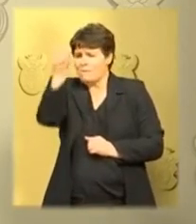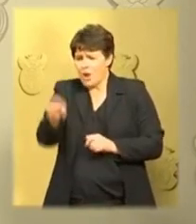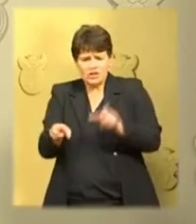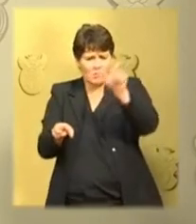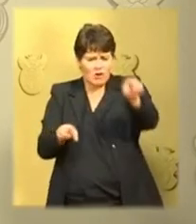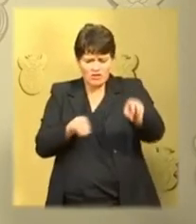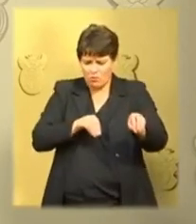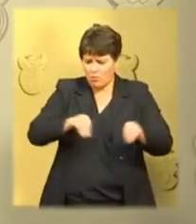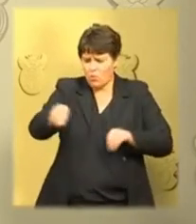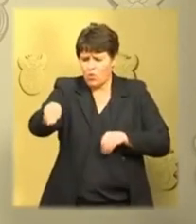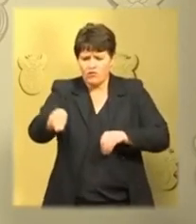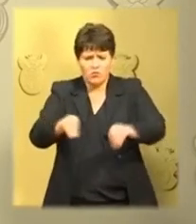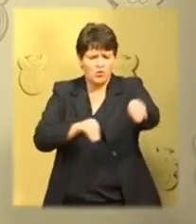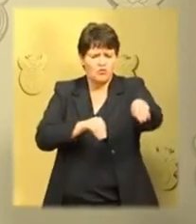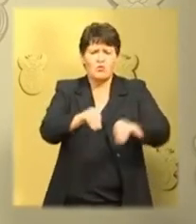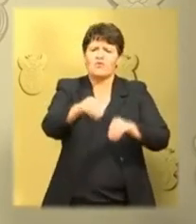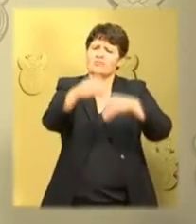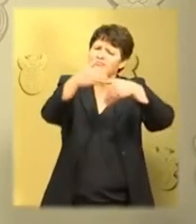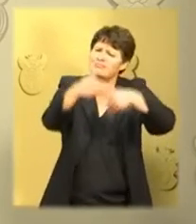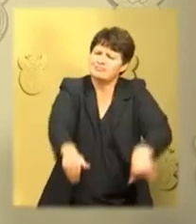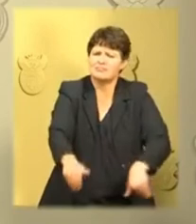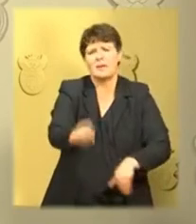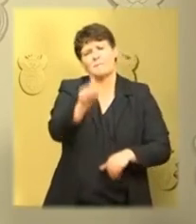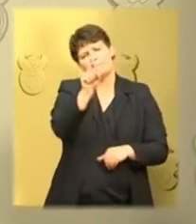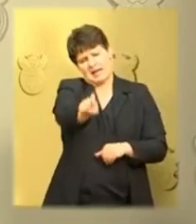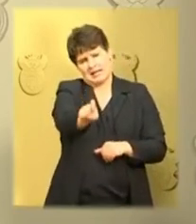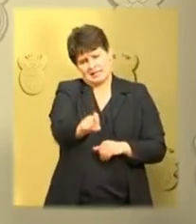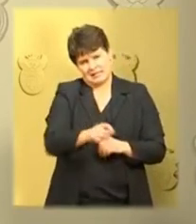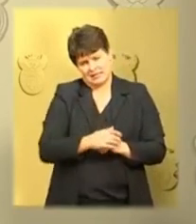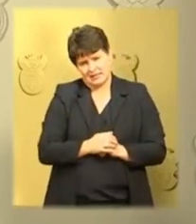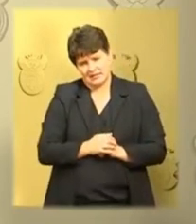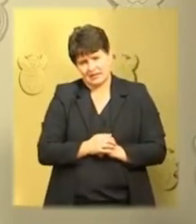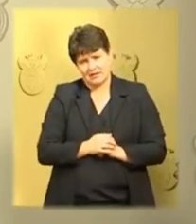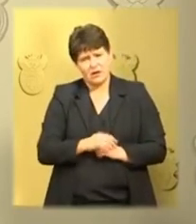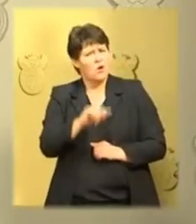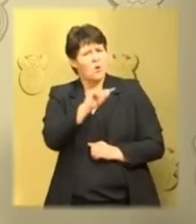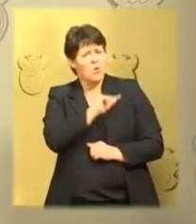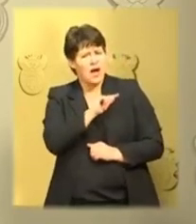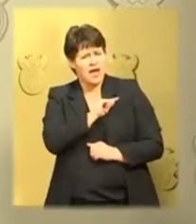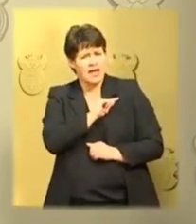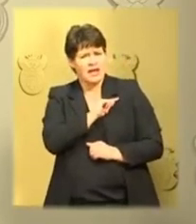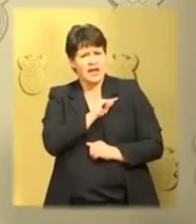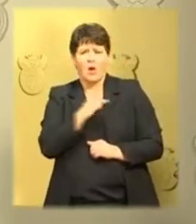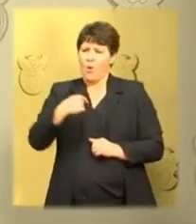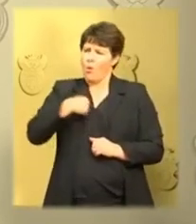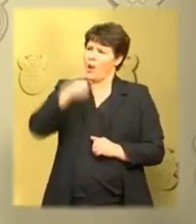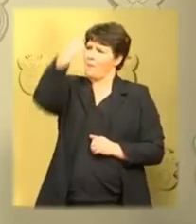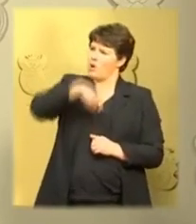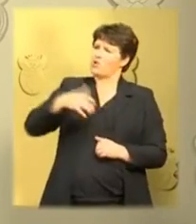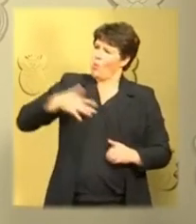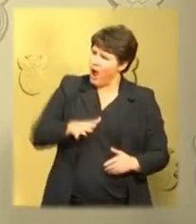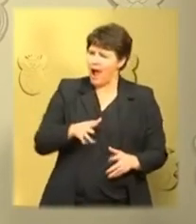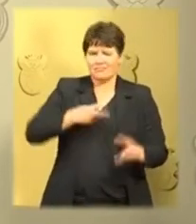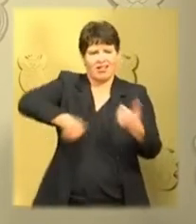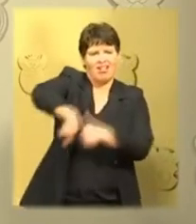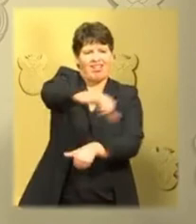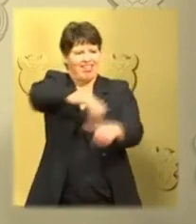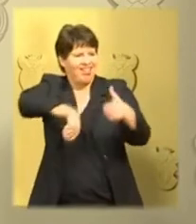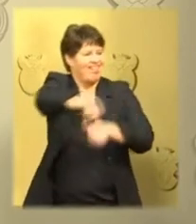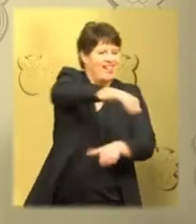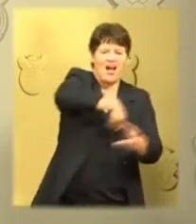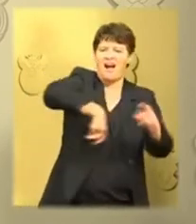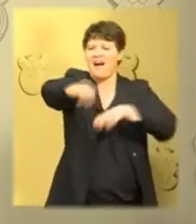people, and although it runs counter to our very nature as human beings,